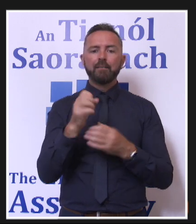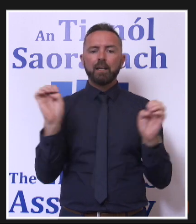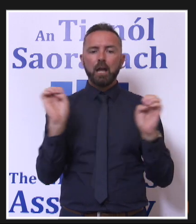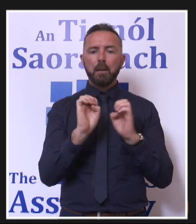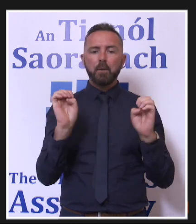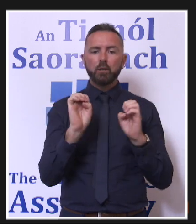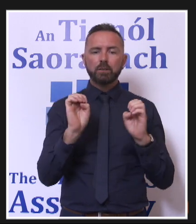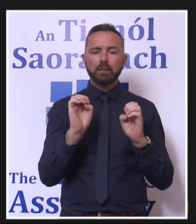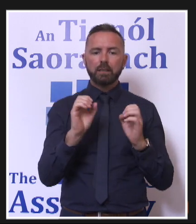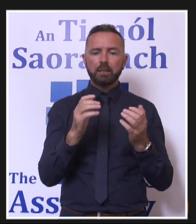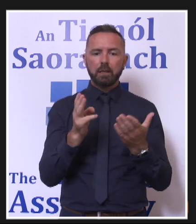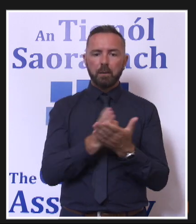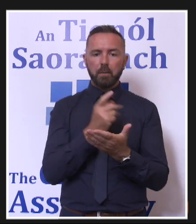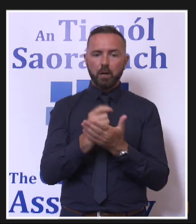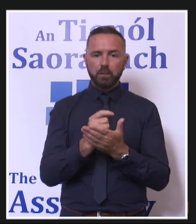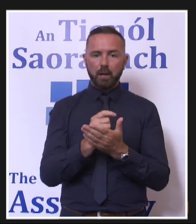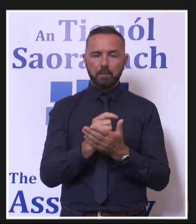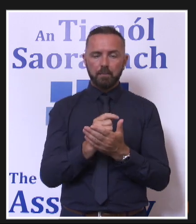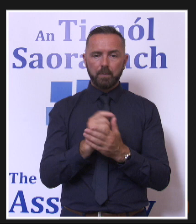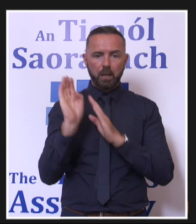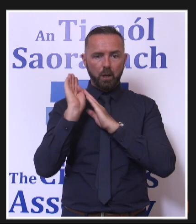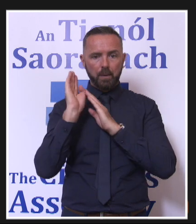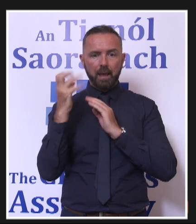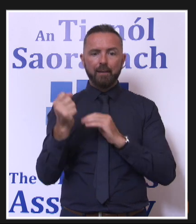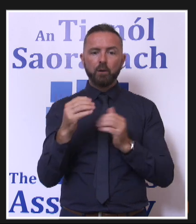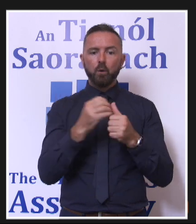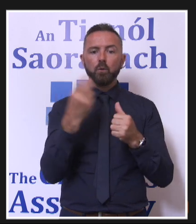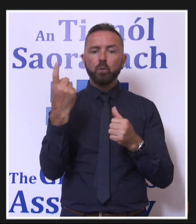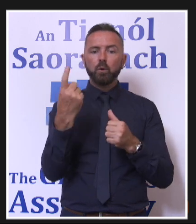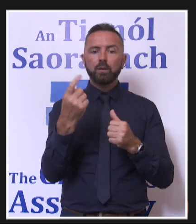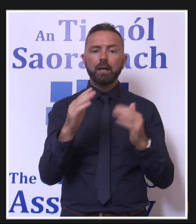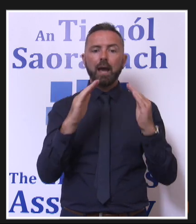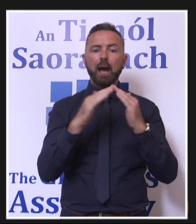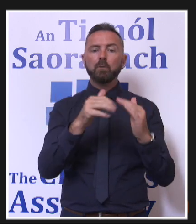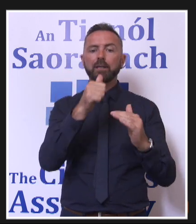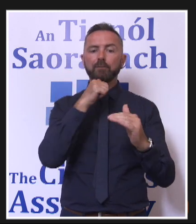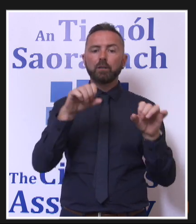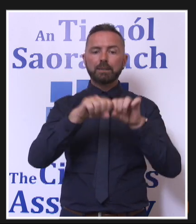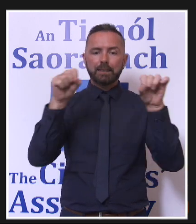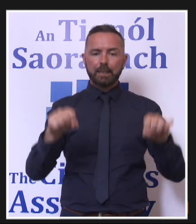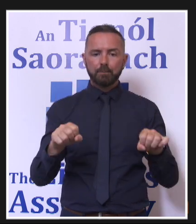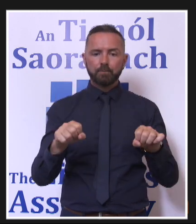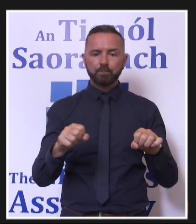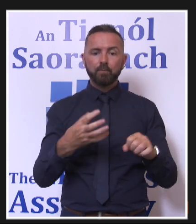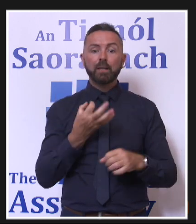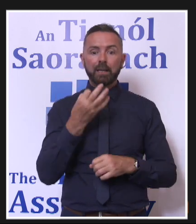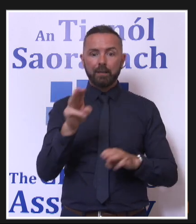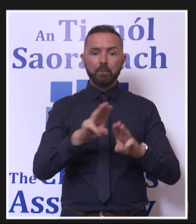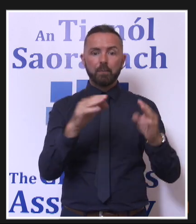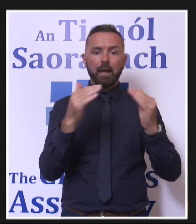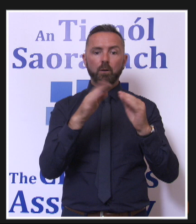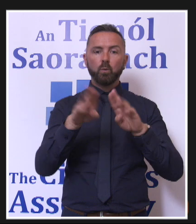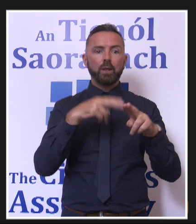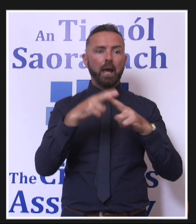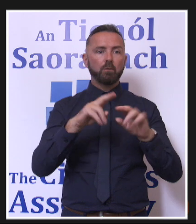temporary accommodation, we have a Housing First scheme, which we're running with the government, which runs to the same principle: give people a home without any pressure